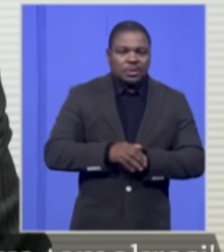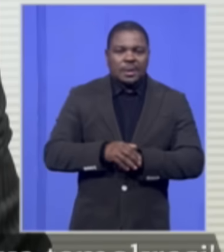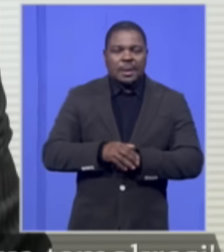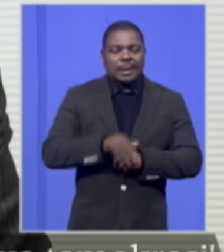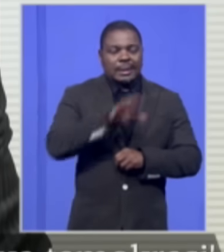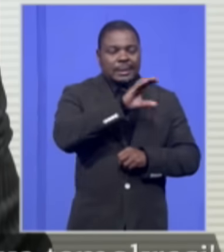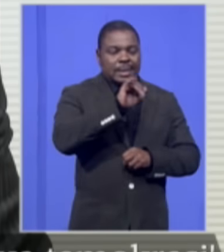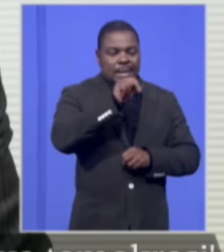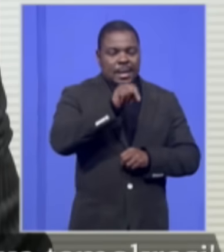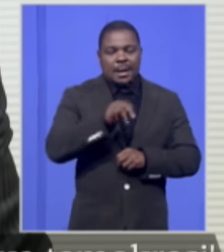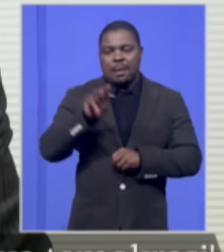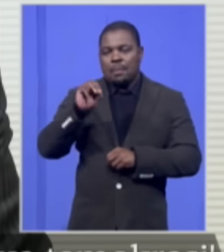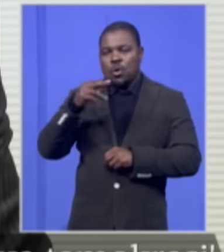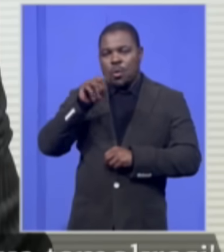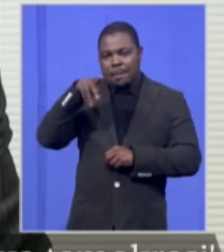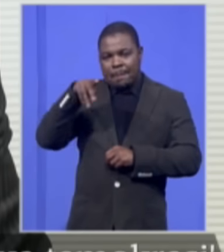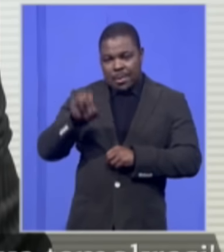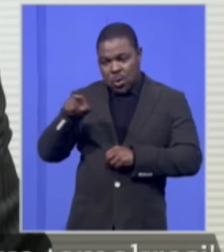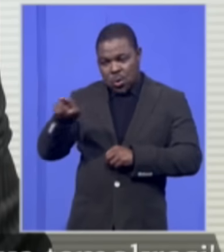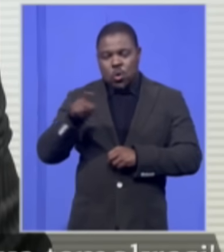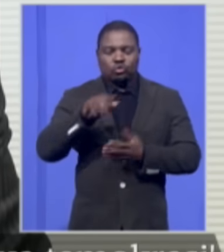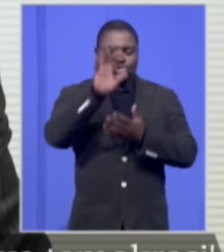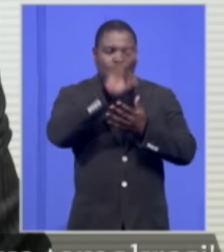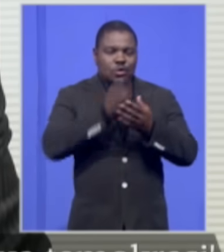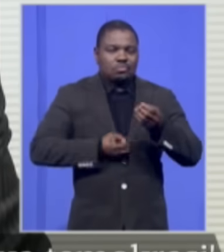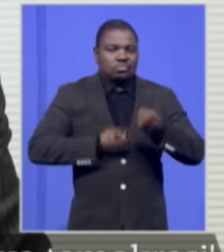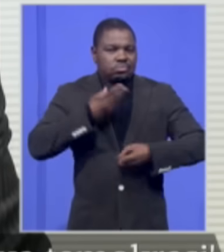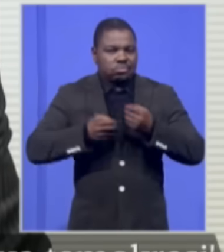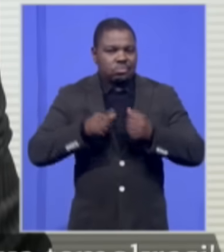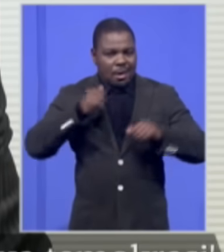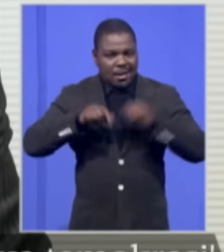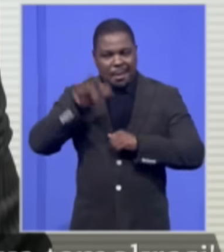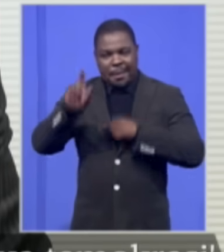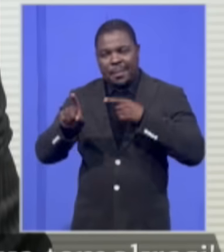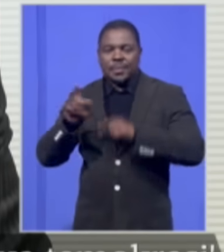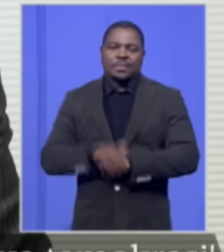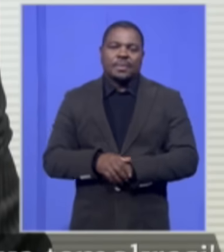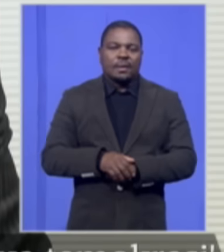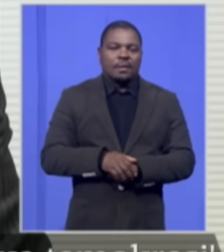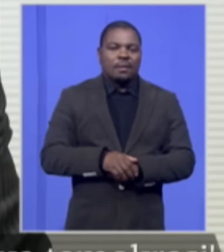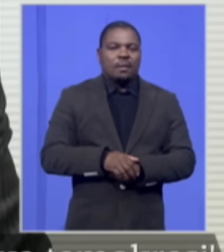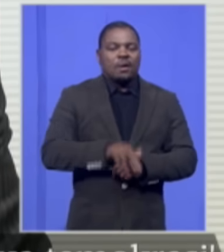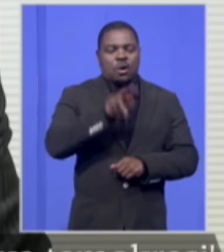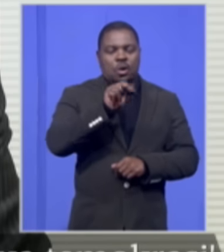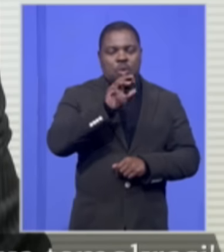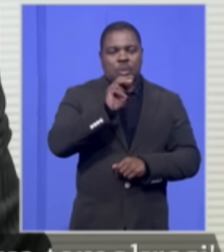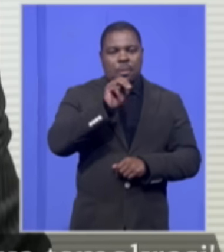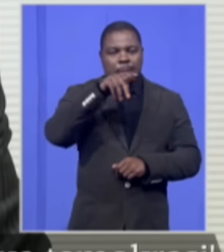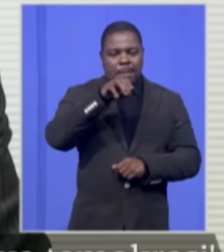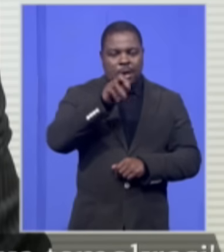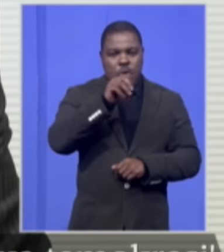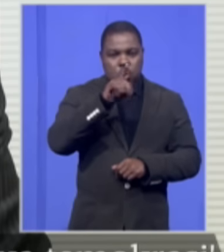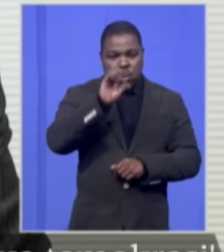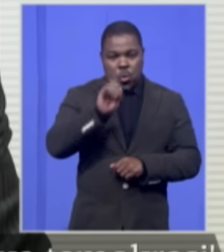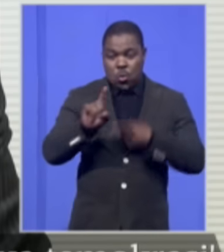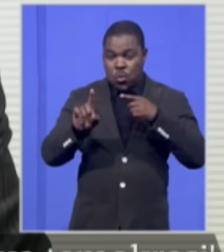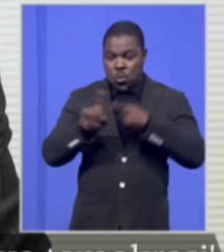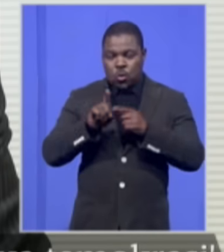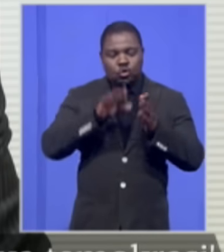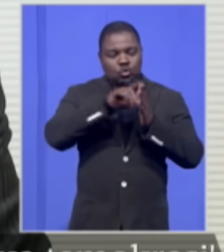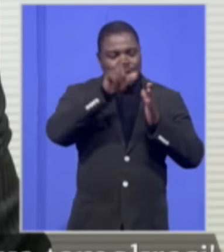Mhlope, storyteller, writer, and actor. Ms. Nompendulo Mkachwa,